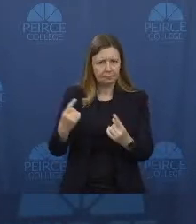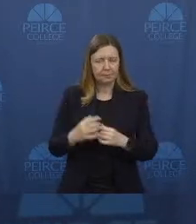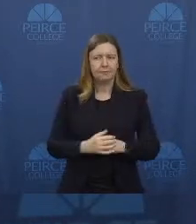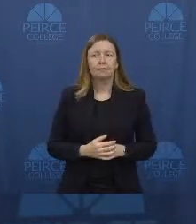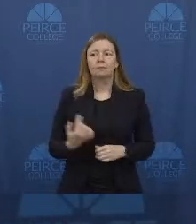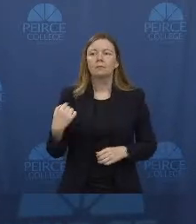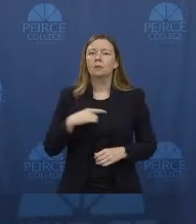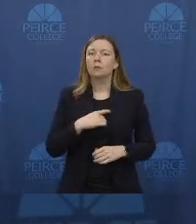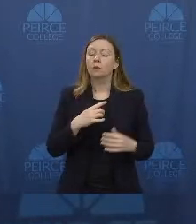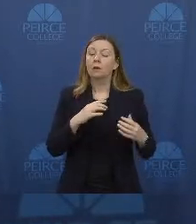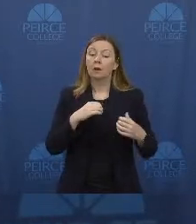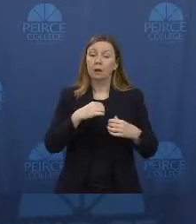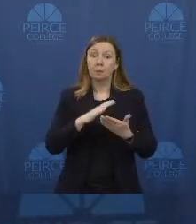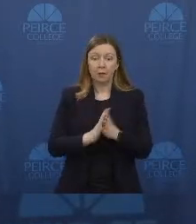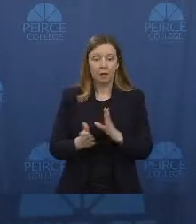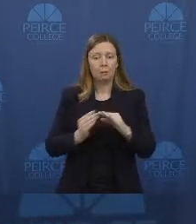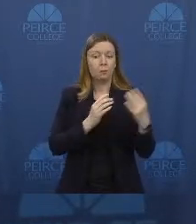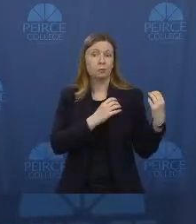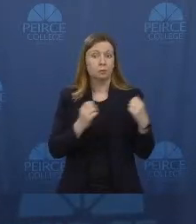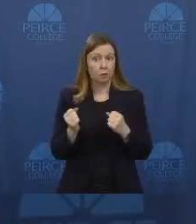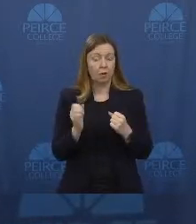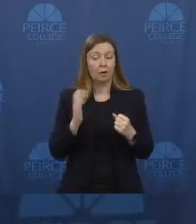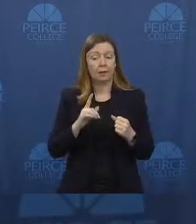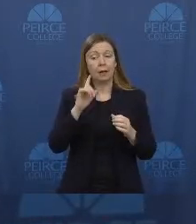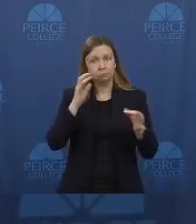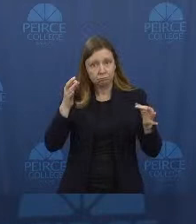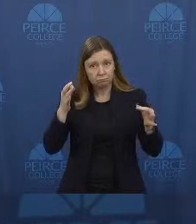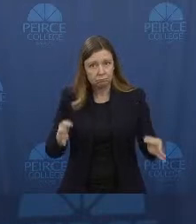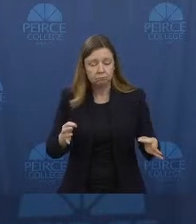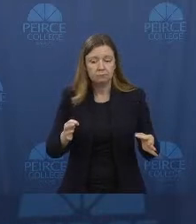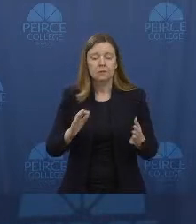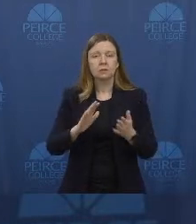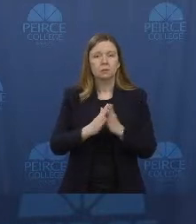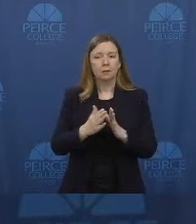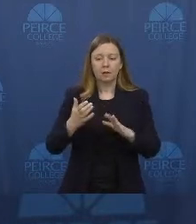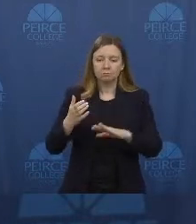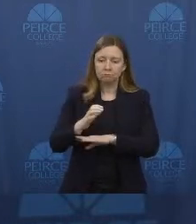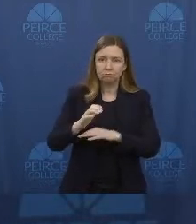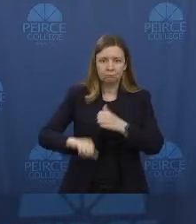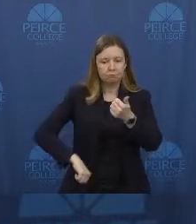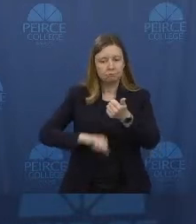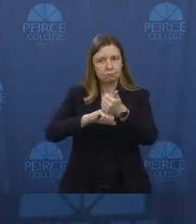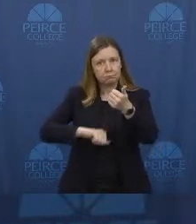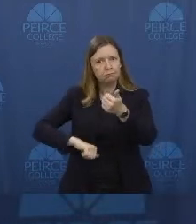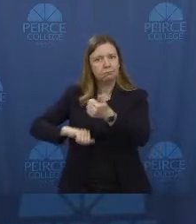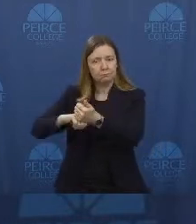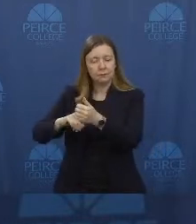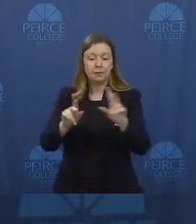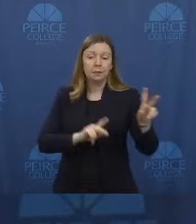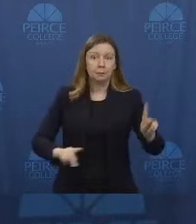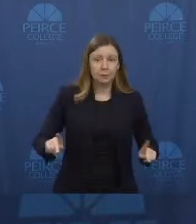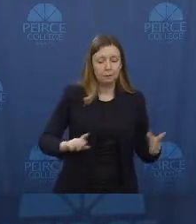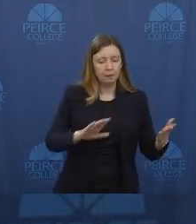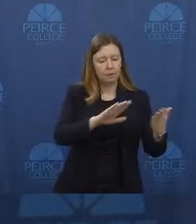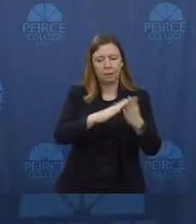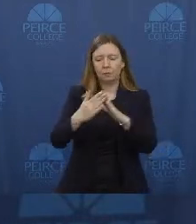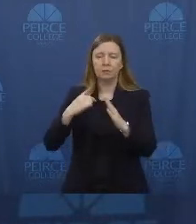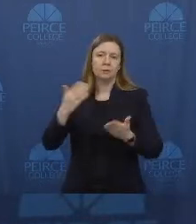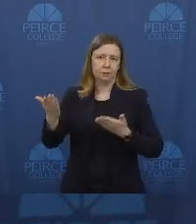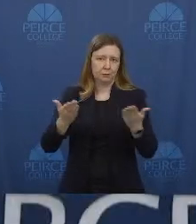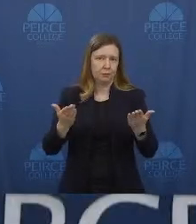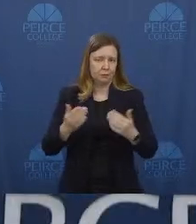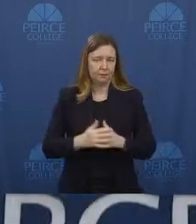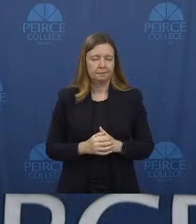and we are strengthened in our resolve to be a force in supporting the people and communities we